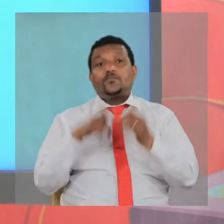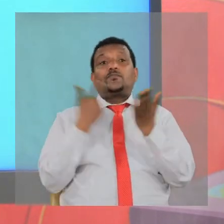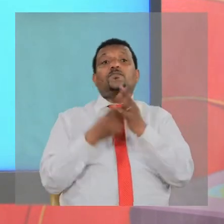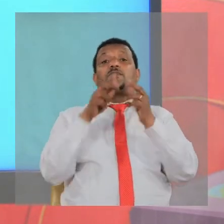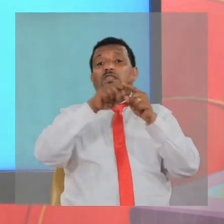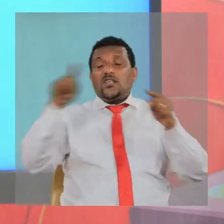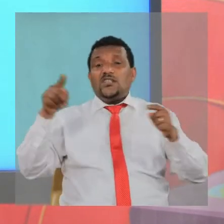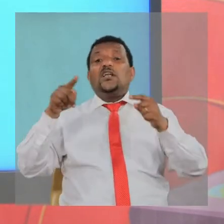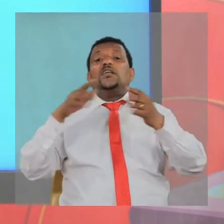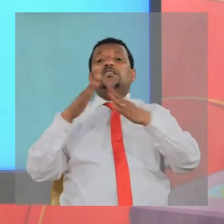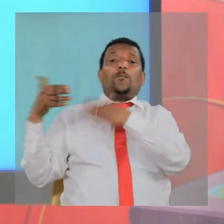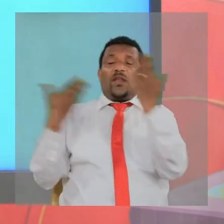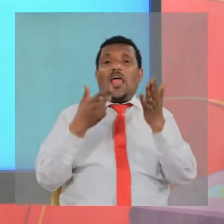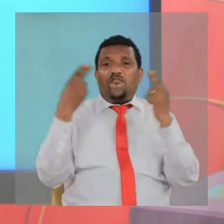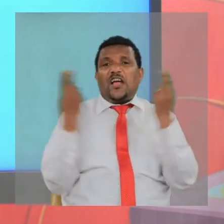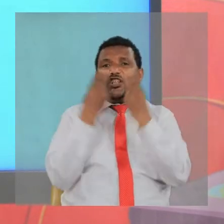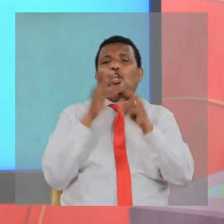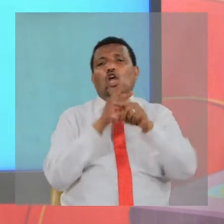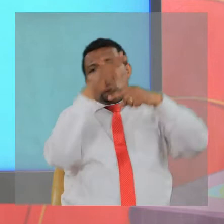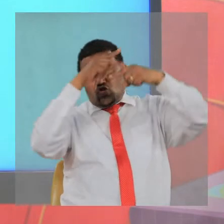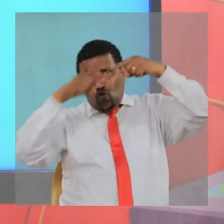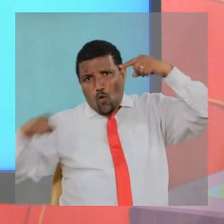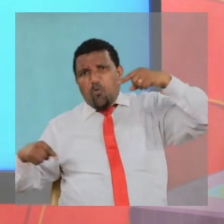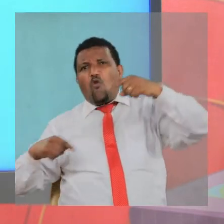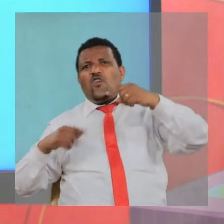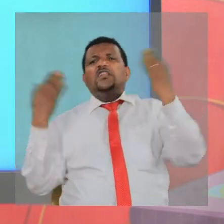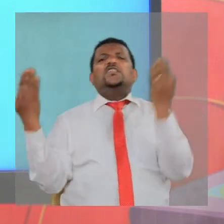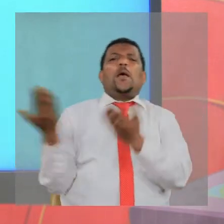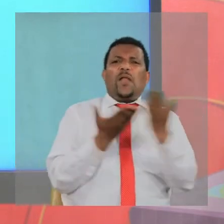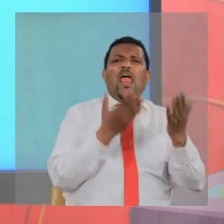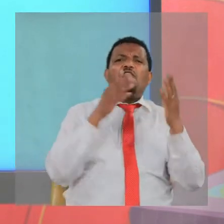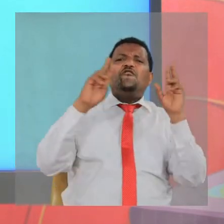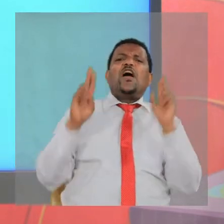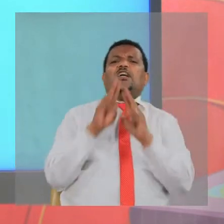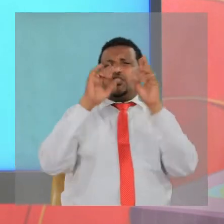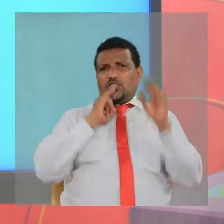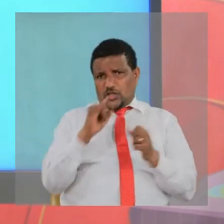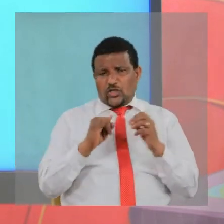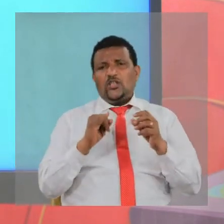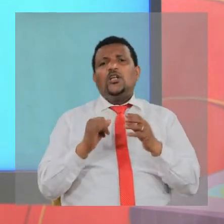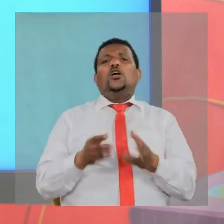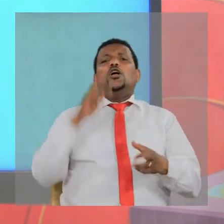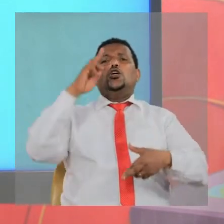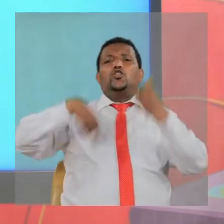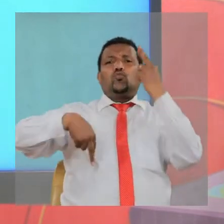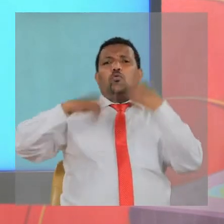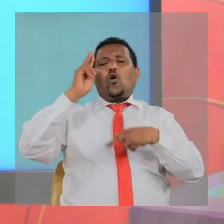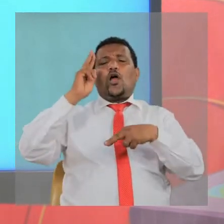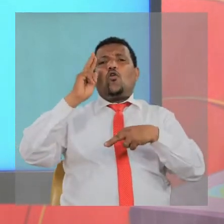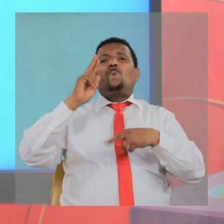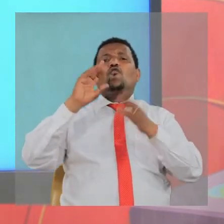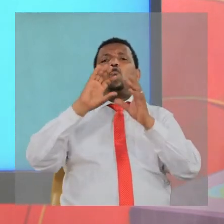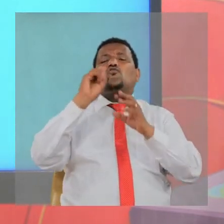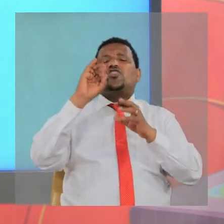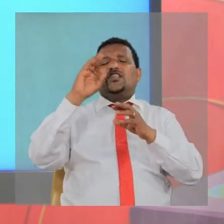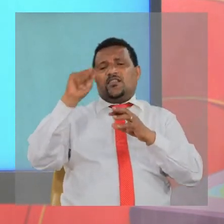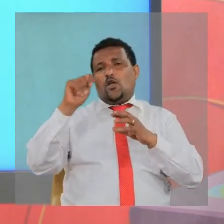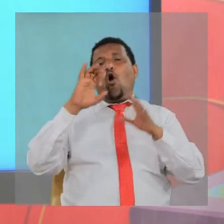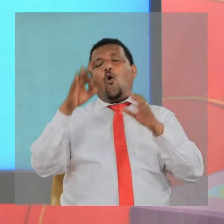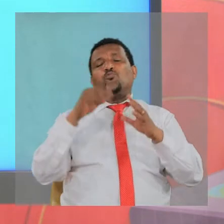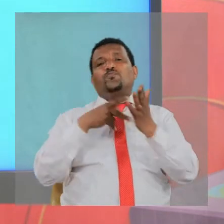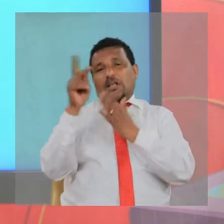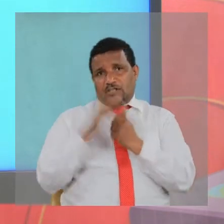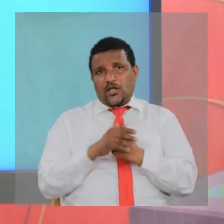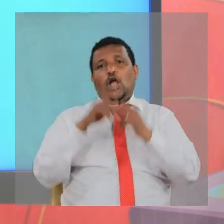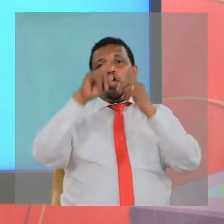linear supply function, the slope of the supply function is the reciprocal of the coefficient of price. That means